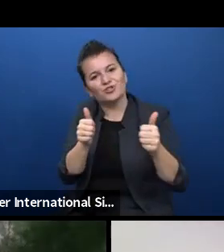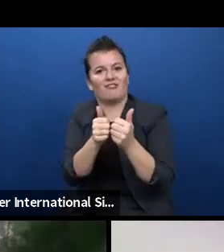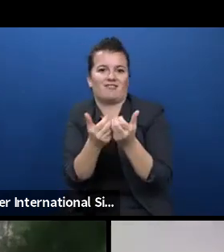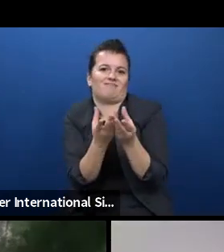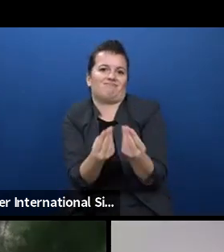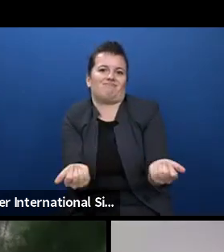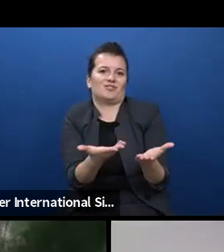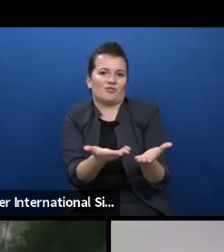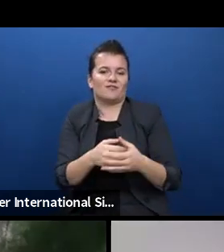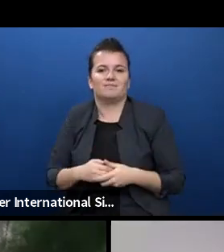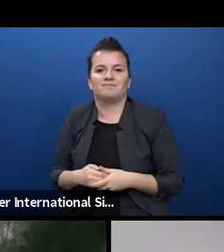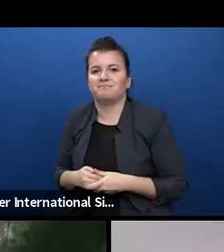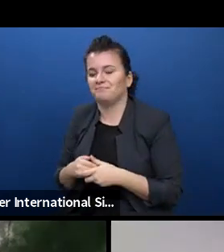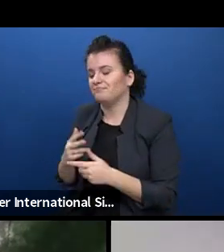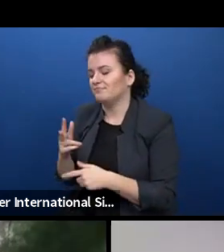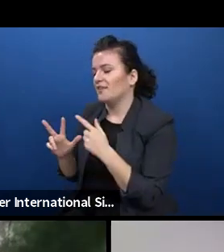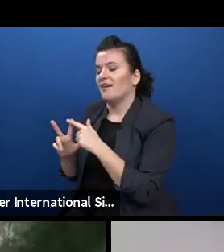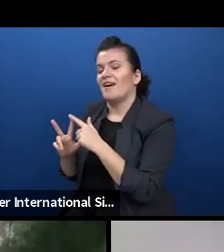to conclude.